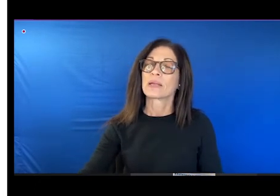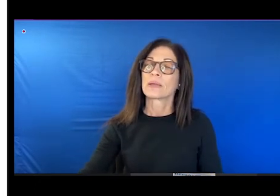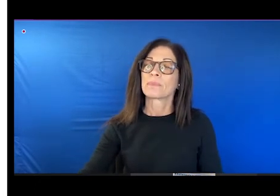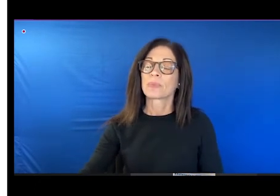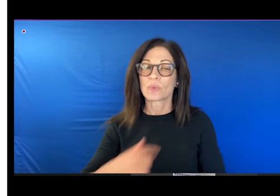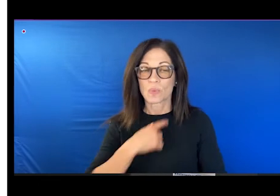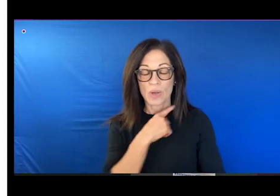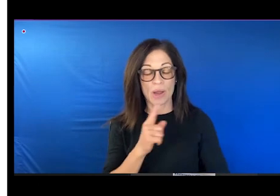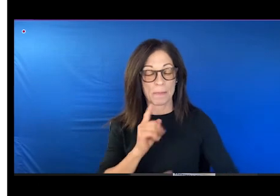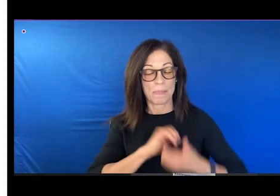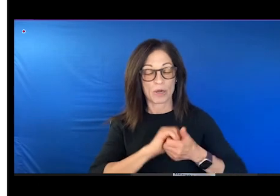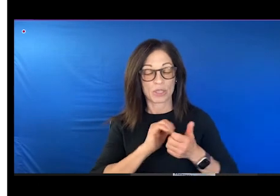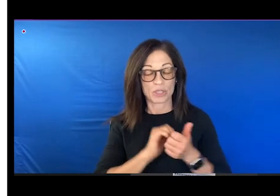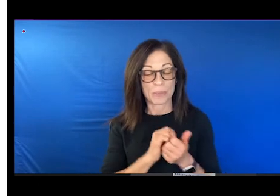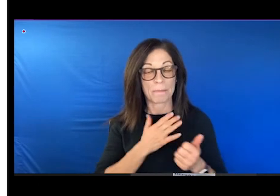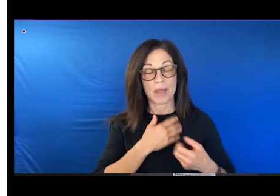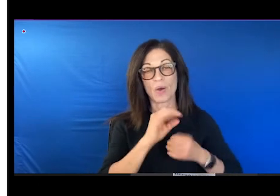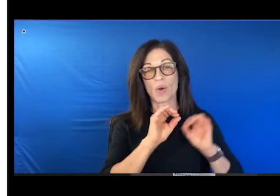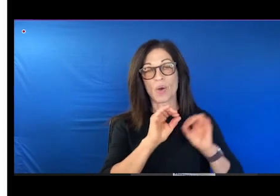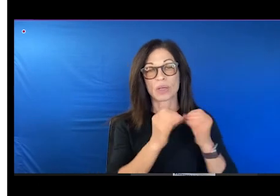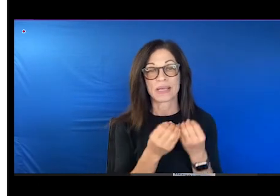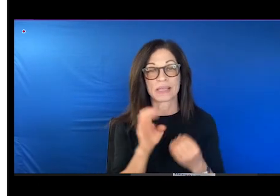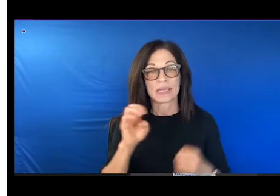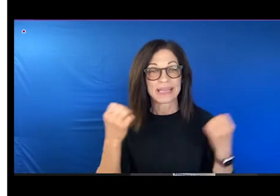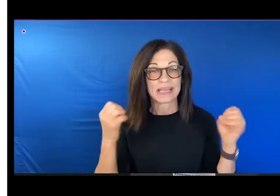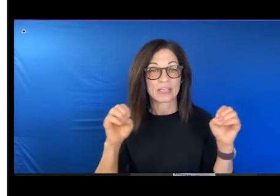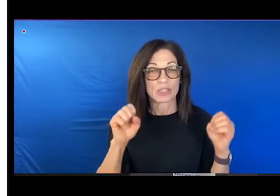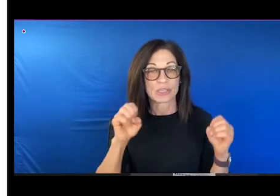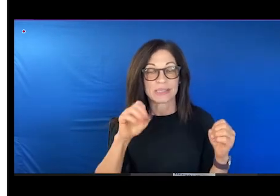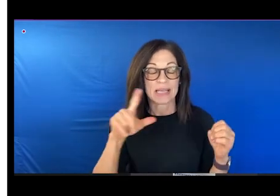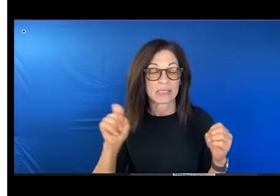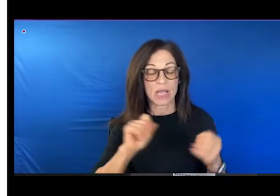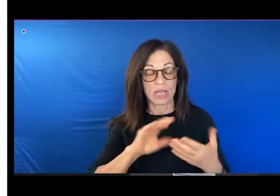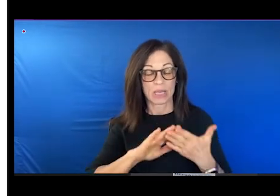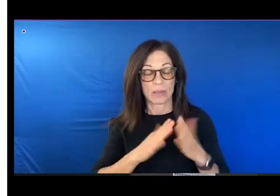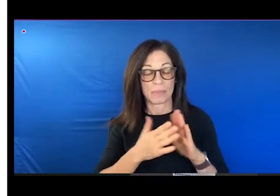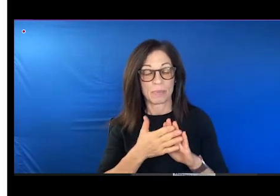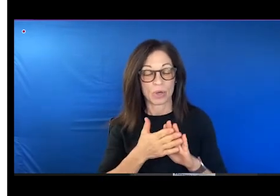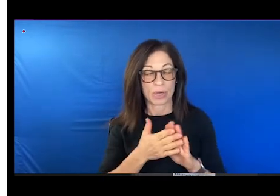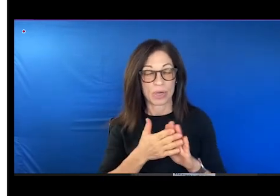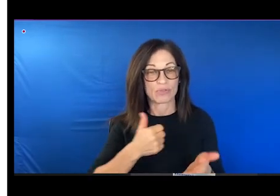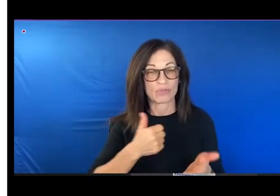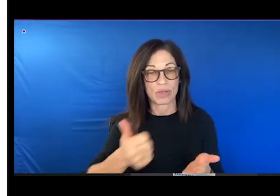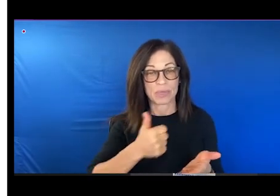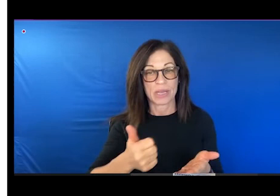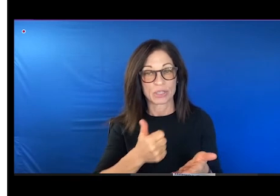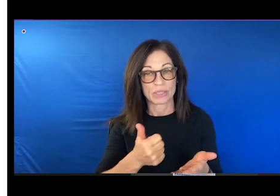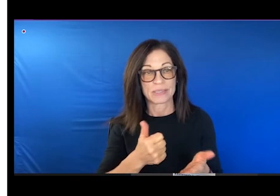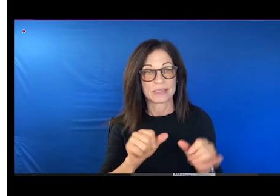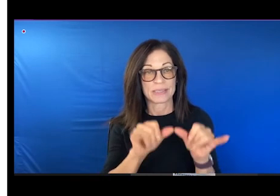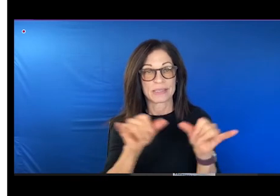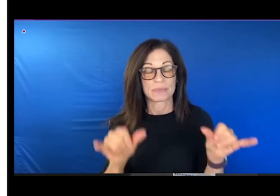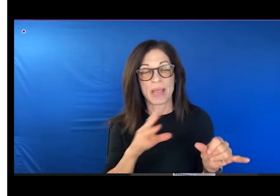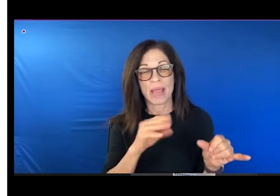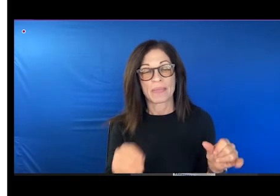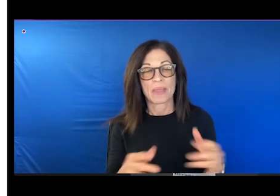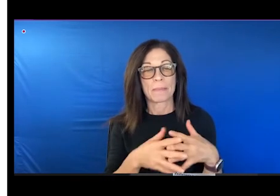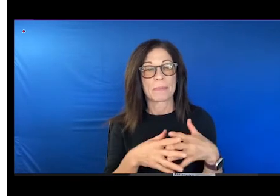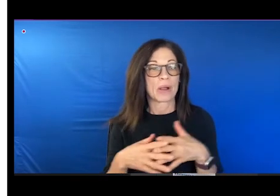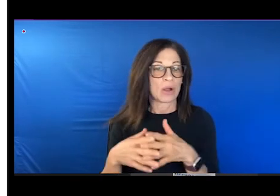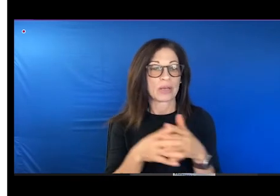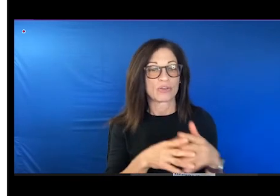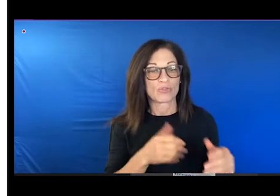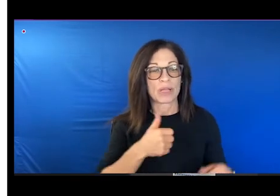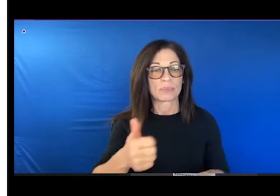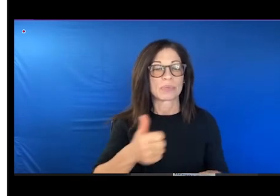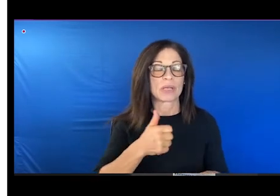3 organizations. My organization, which is Easter Seals, the Community Transportation Association, and the American